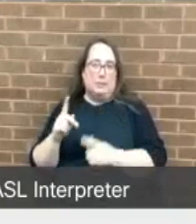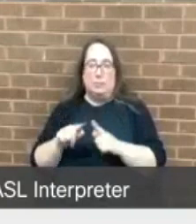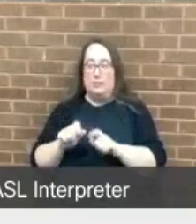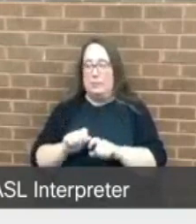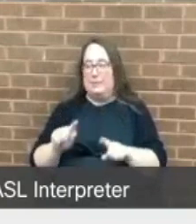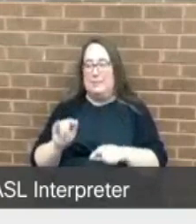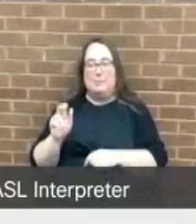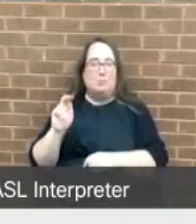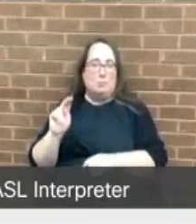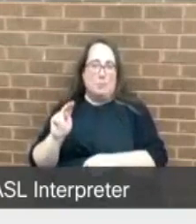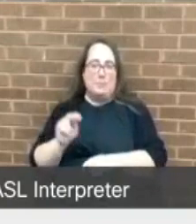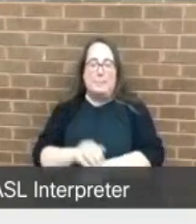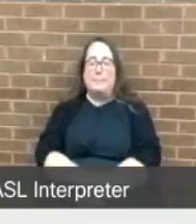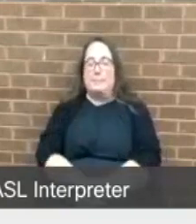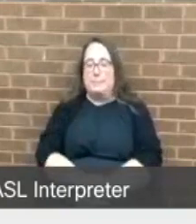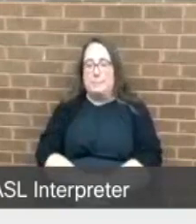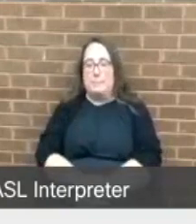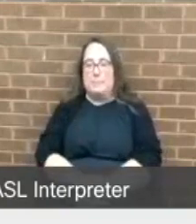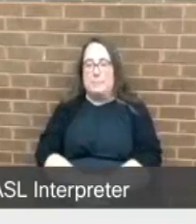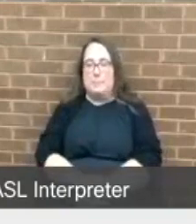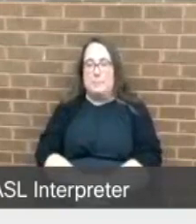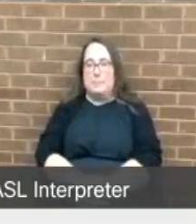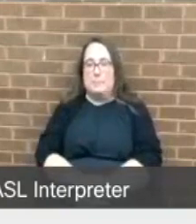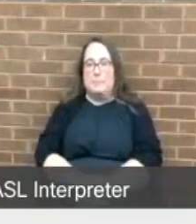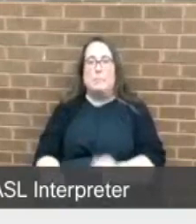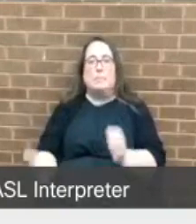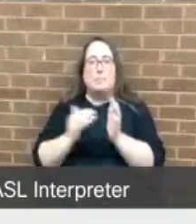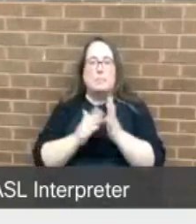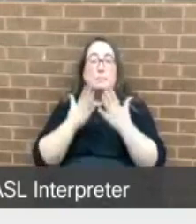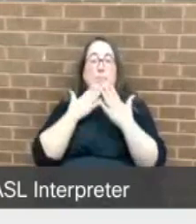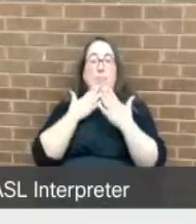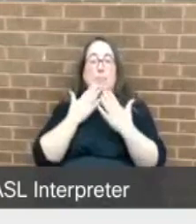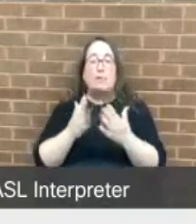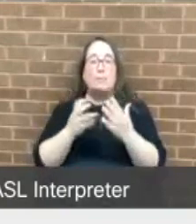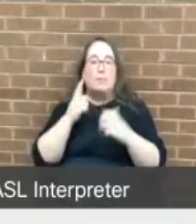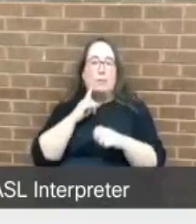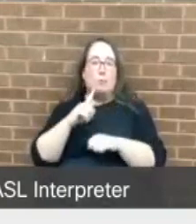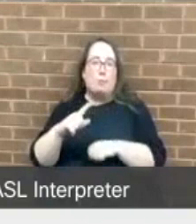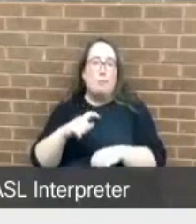in January. Again,